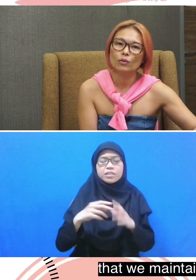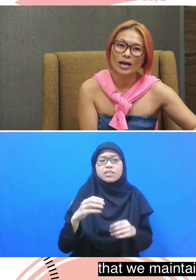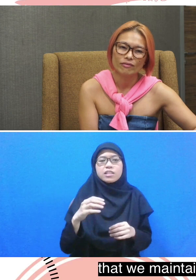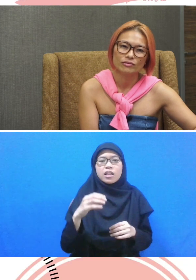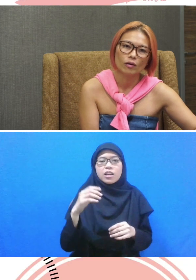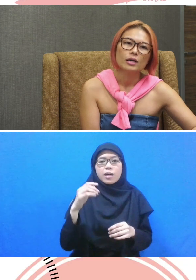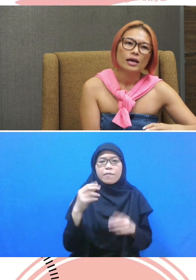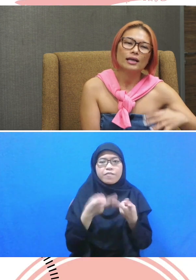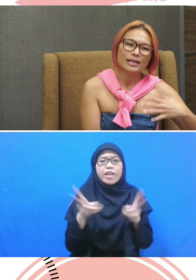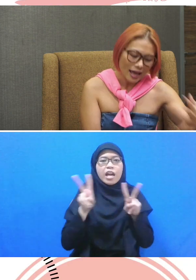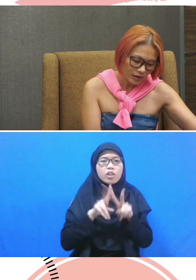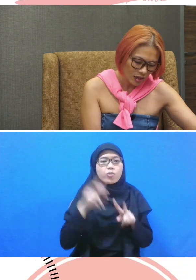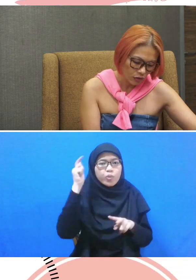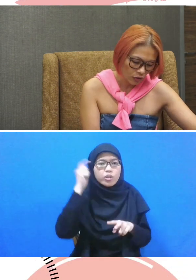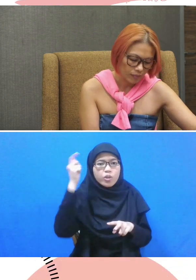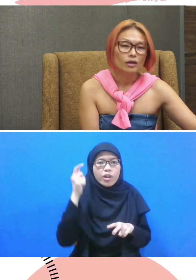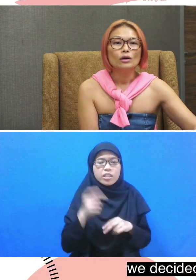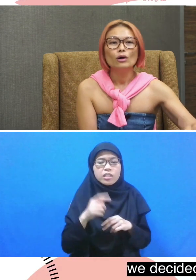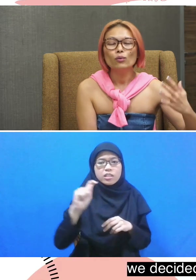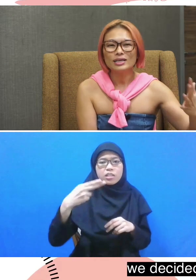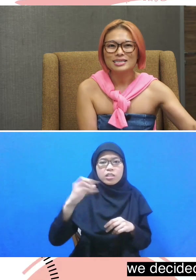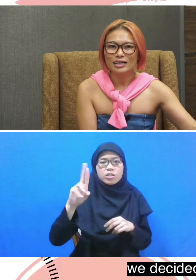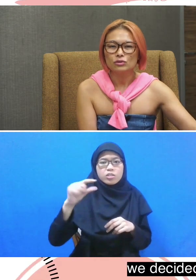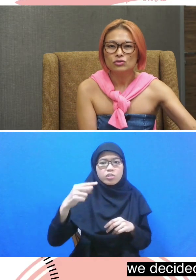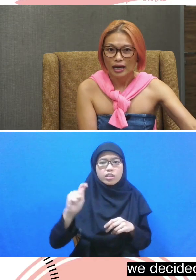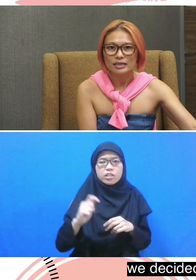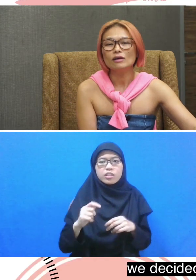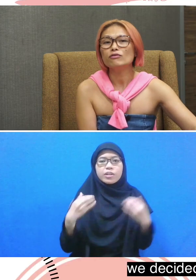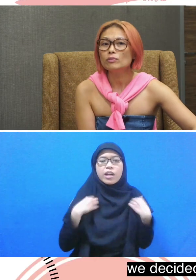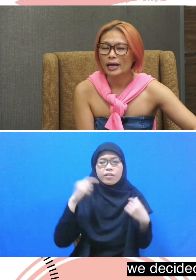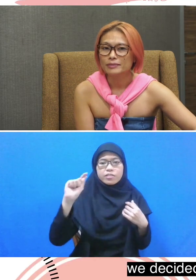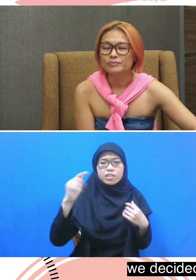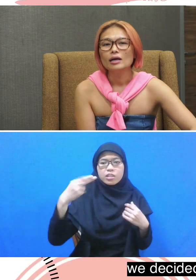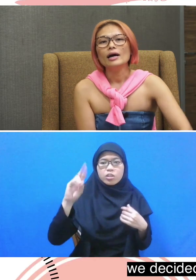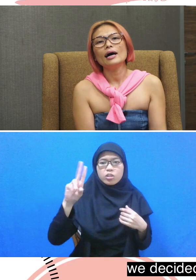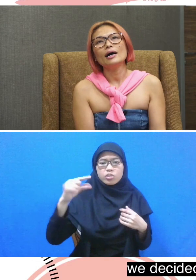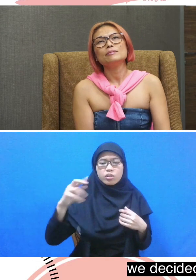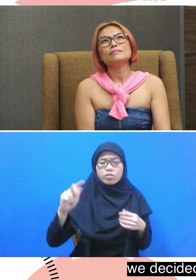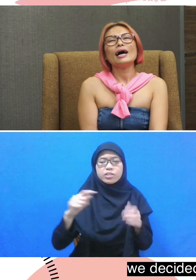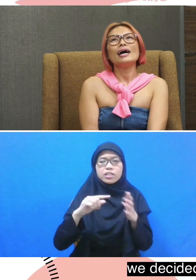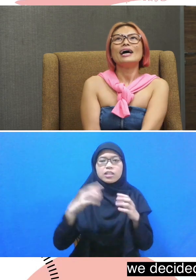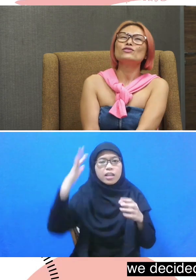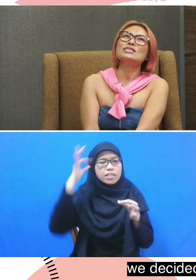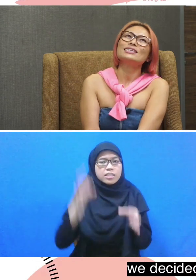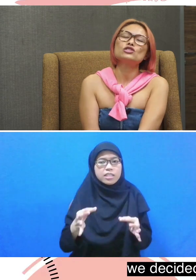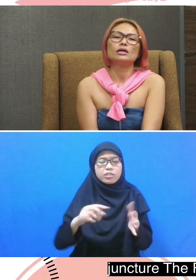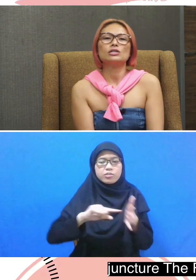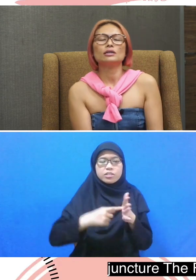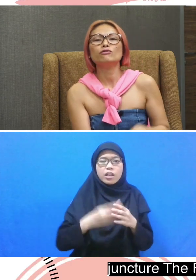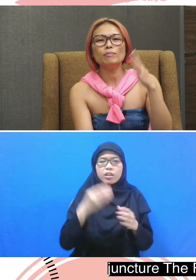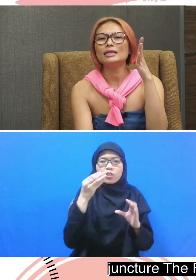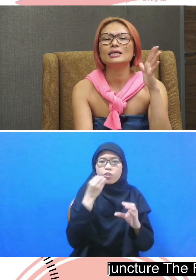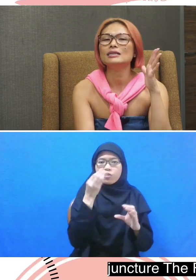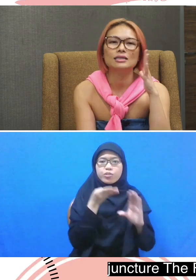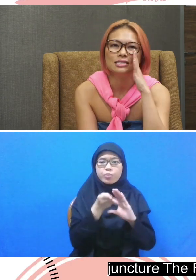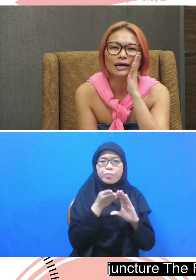companies that we have now. And having that thought, we decided to start a food bank. I have to say at this juncture, the